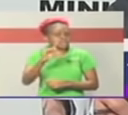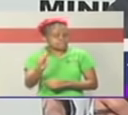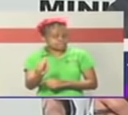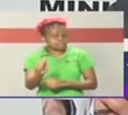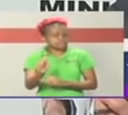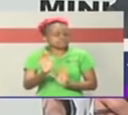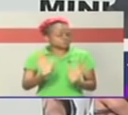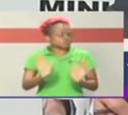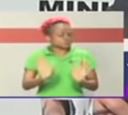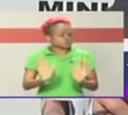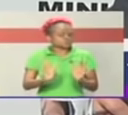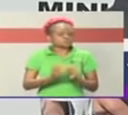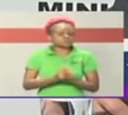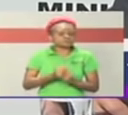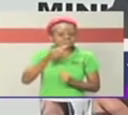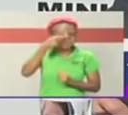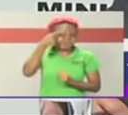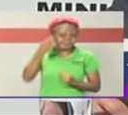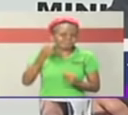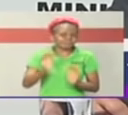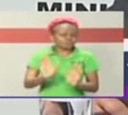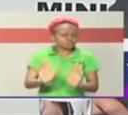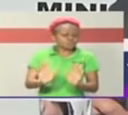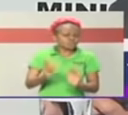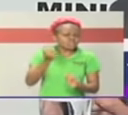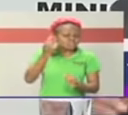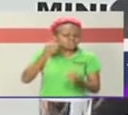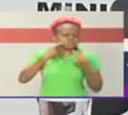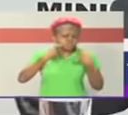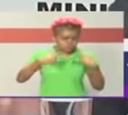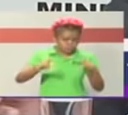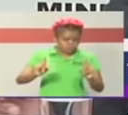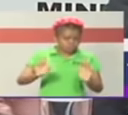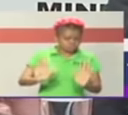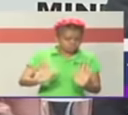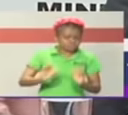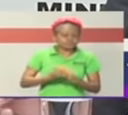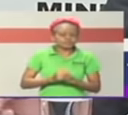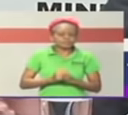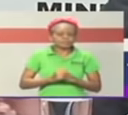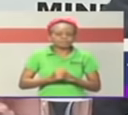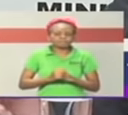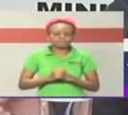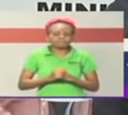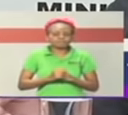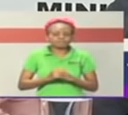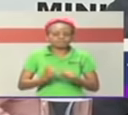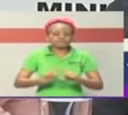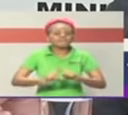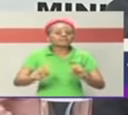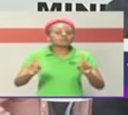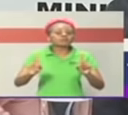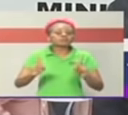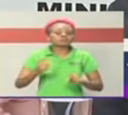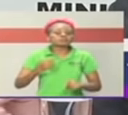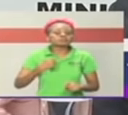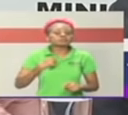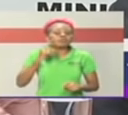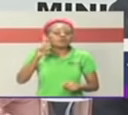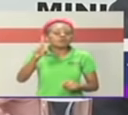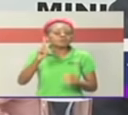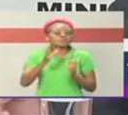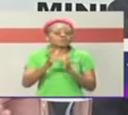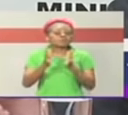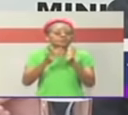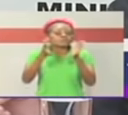this, because it is newsworthy and you determine what is newsworthy. But you did have a Christian pastor,